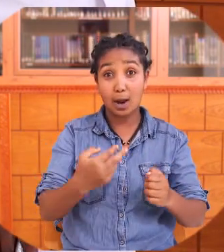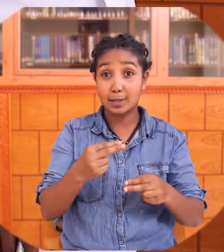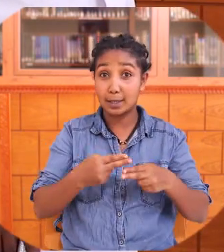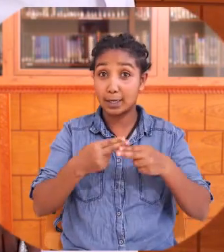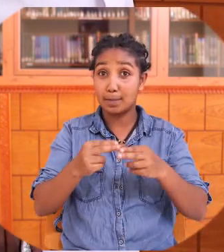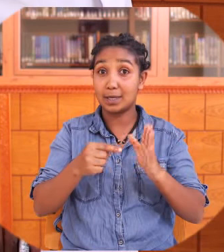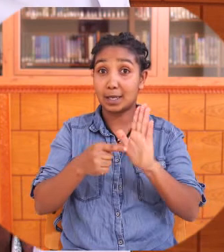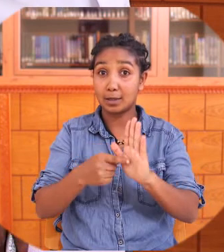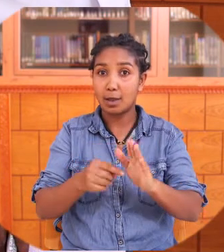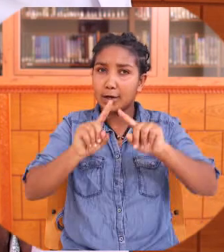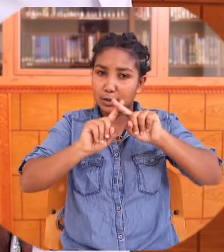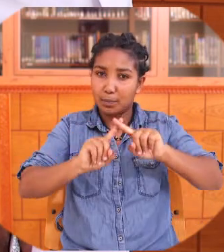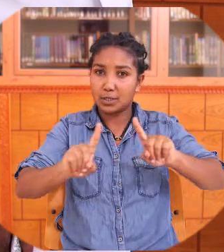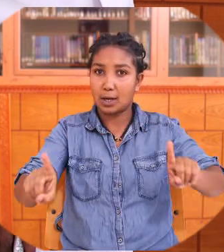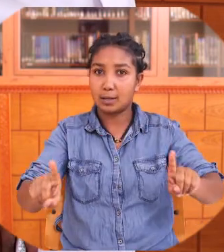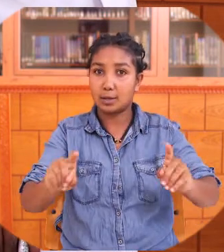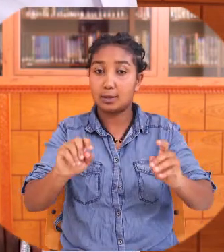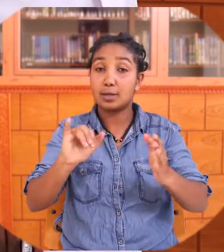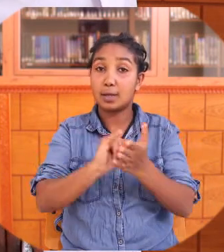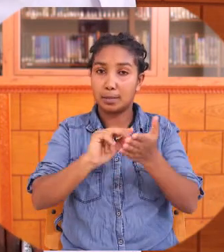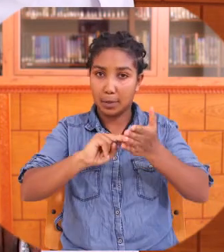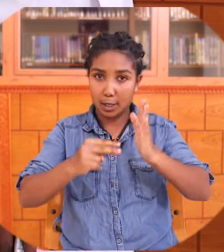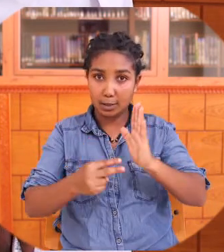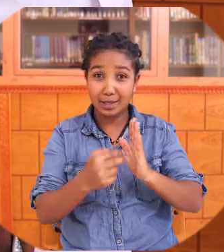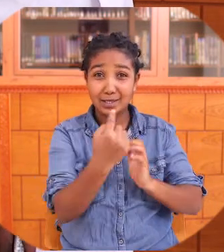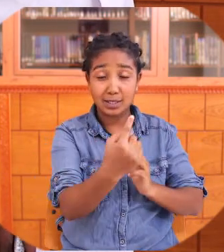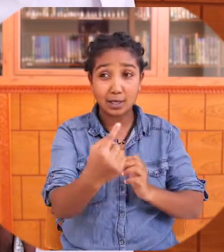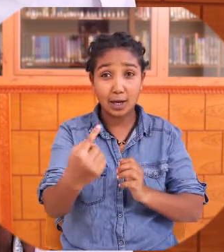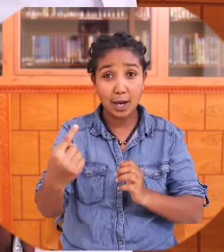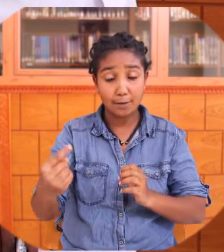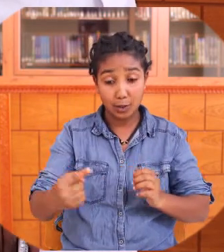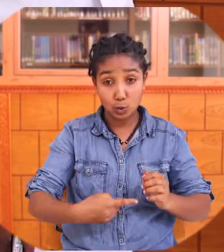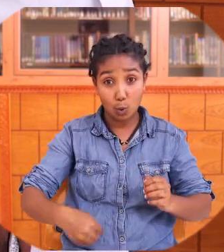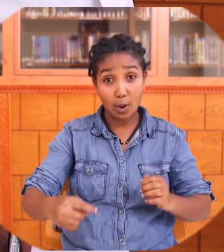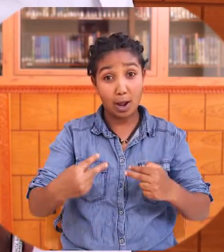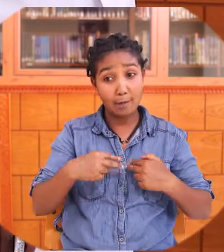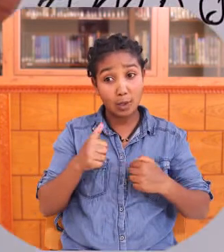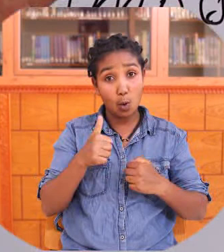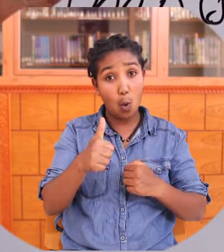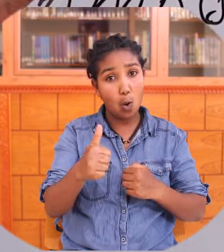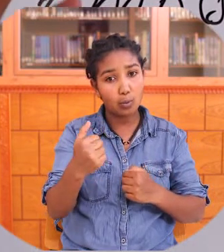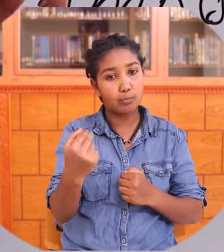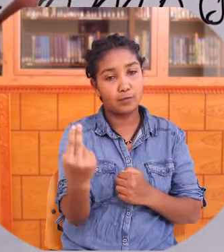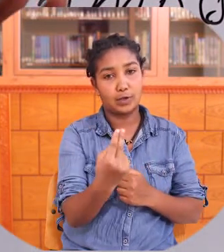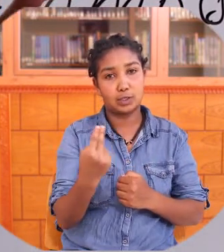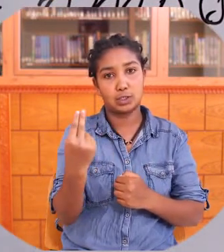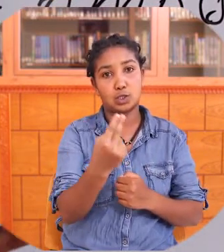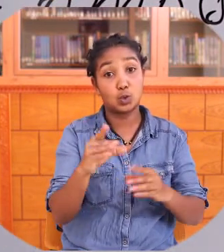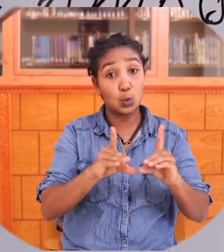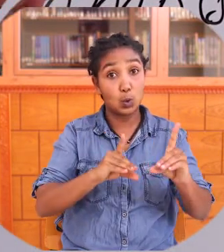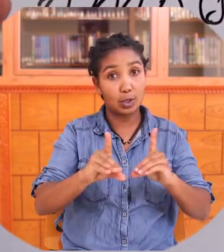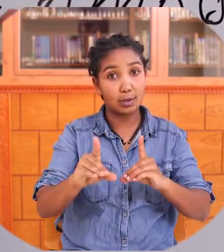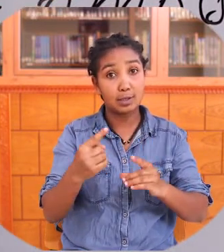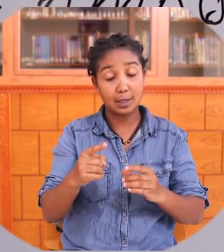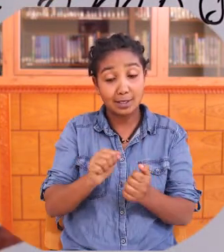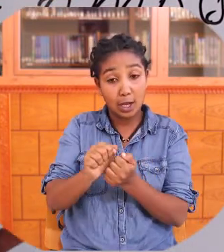the name implies, they are specialized. That means each and every stomach has its own particular function during